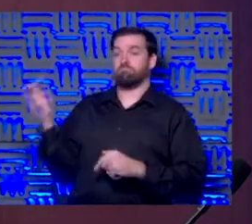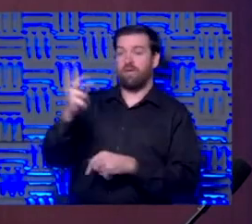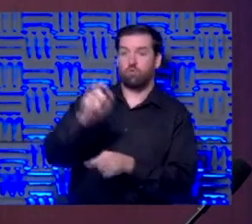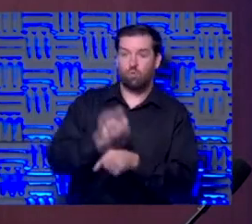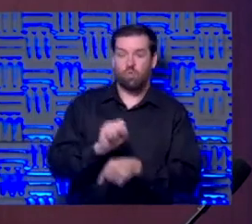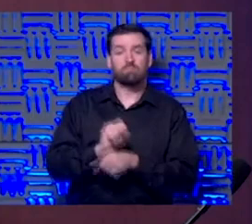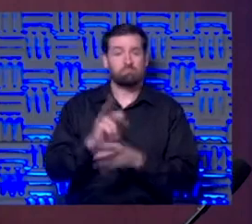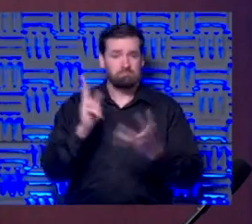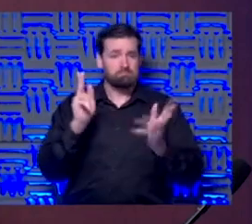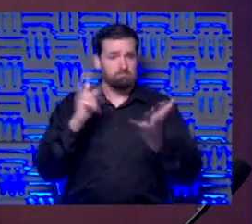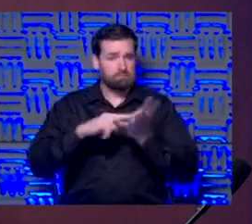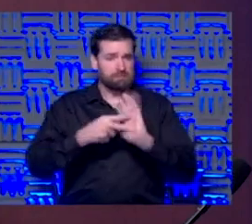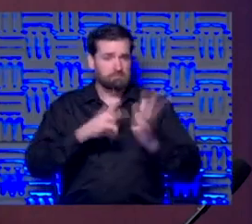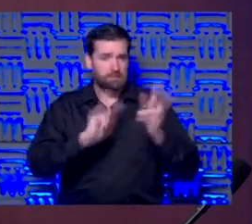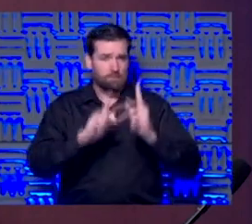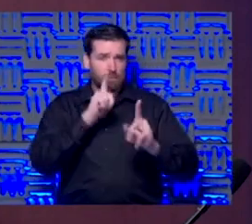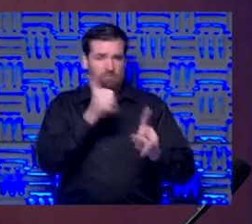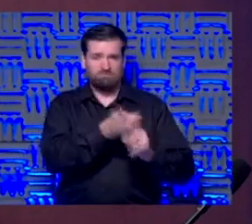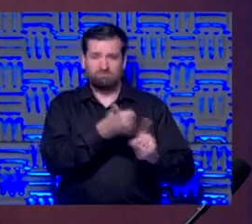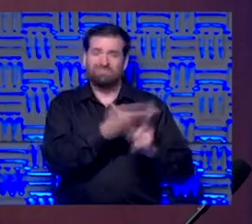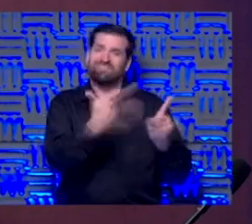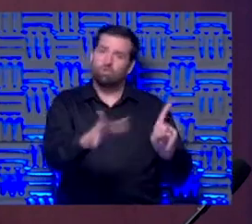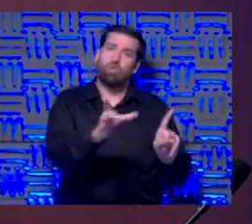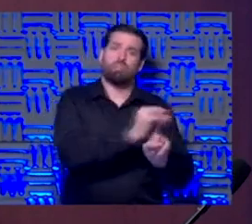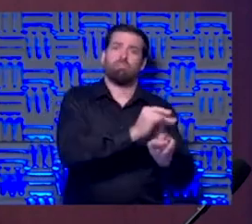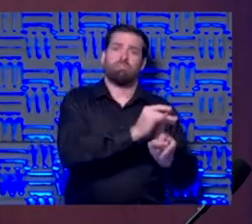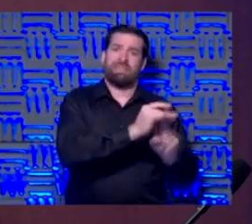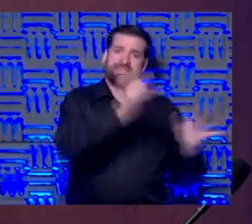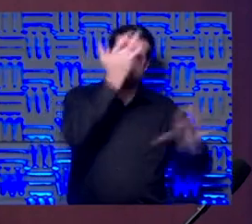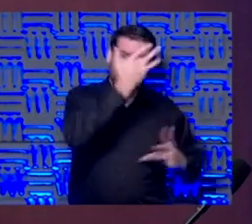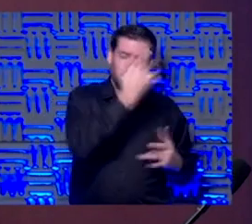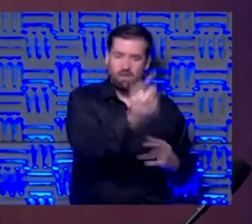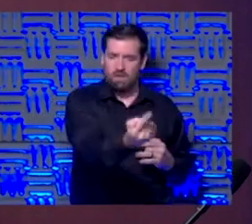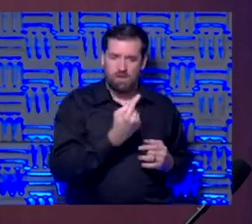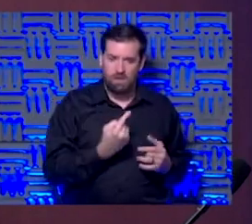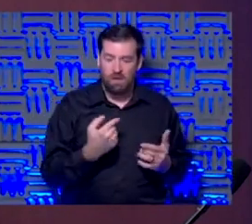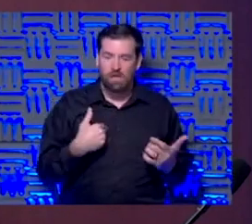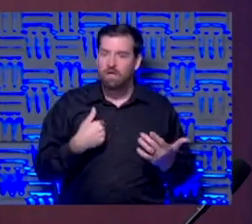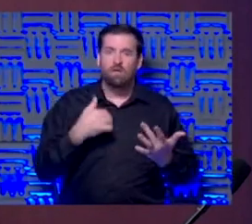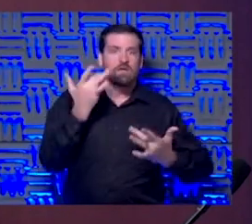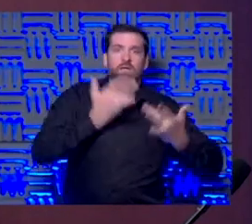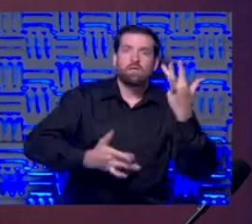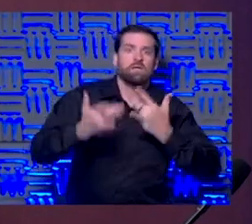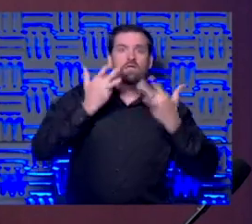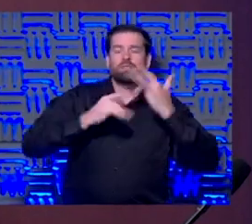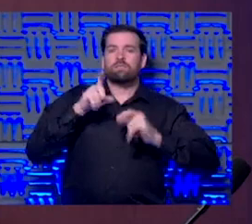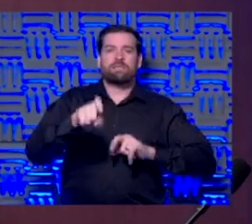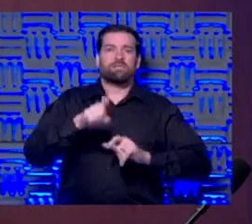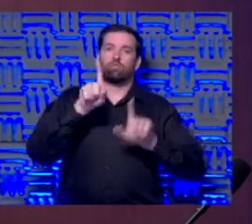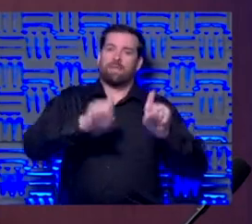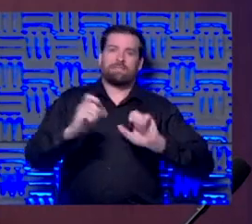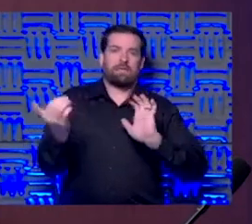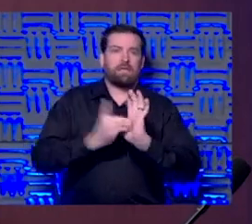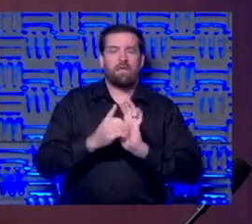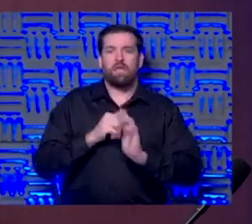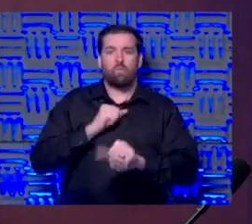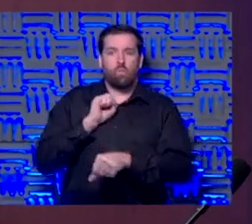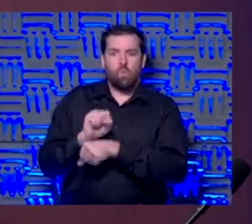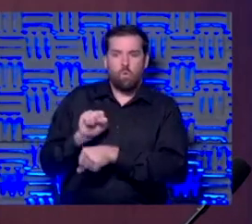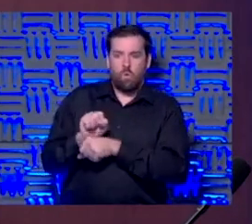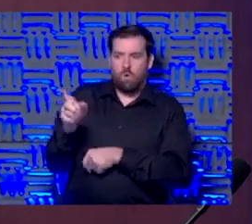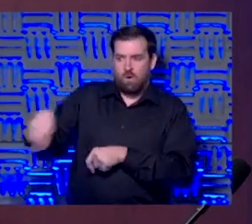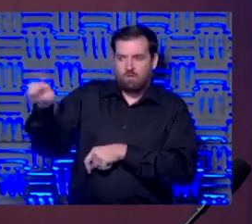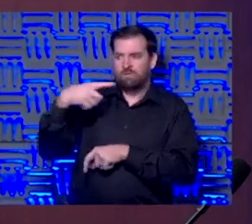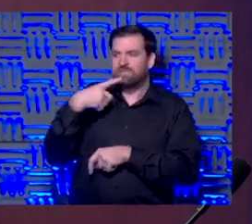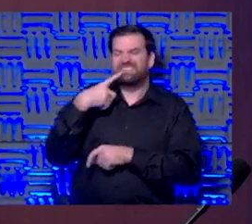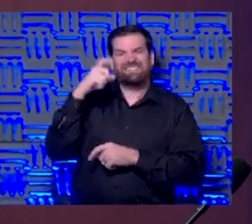these are people who have tested positive previously, and they come to us and they say, I'm desperate to get retested because my workplace says mm-hmm. I